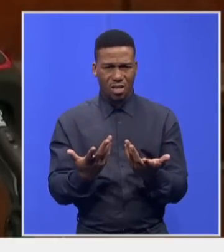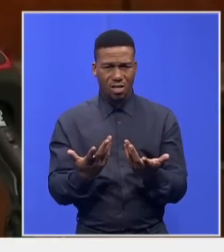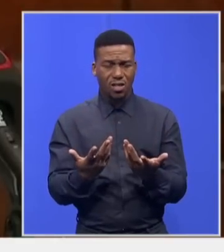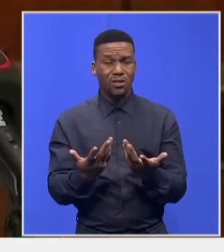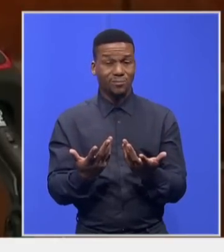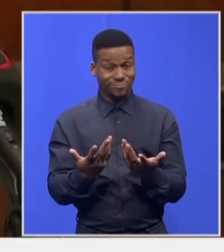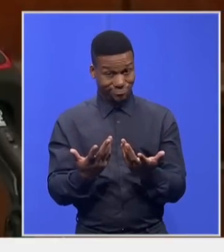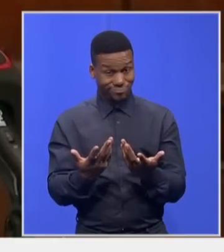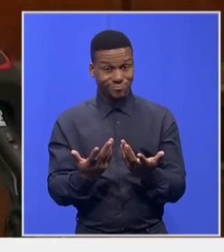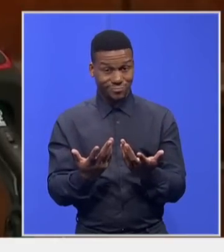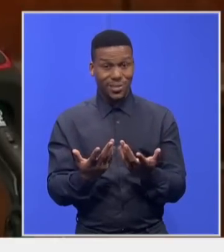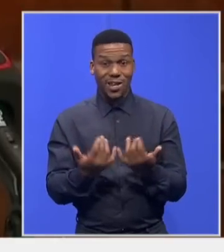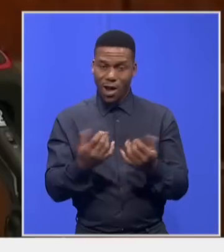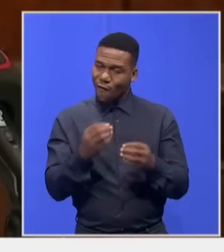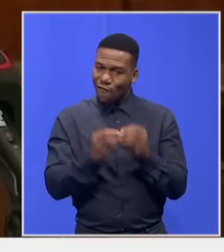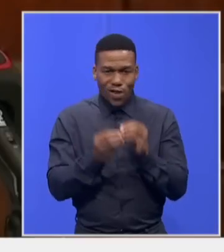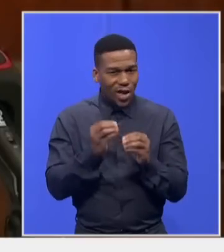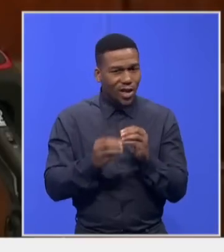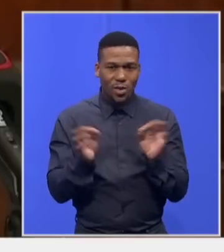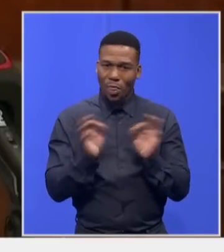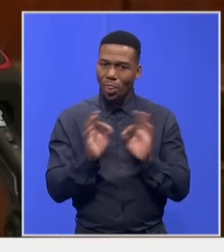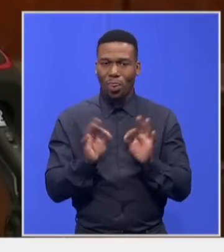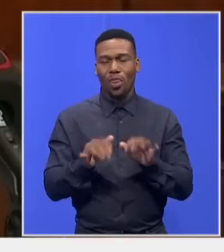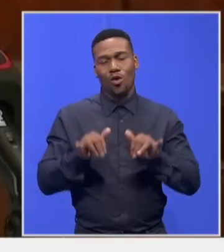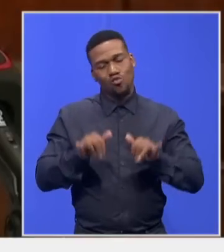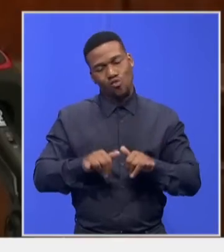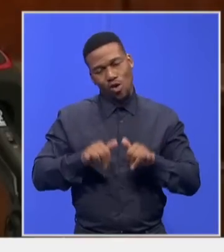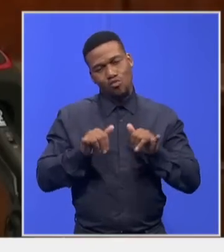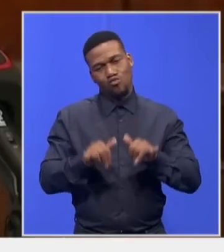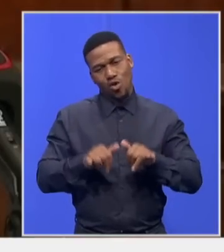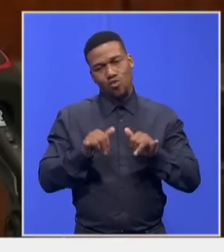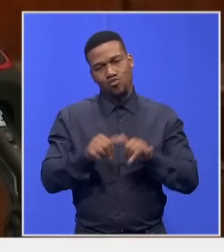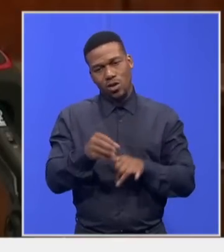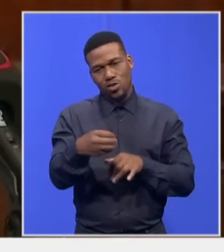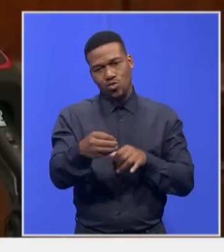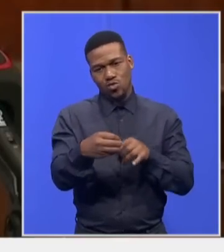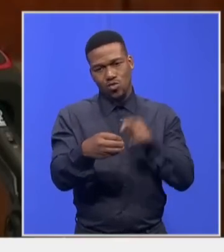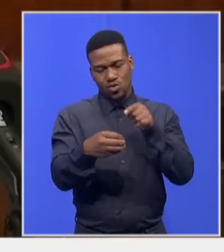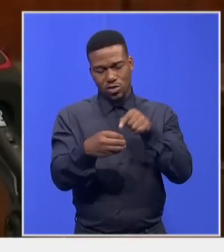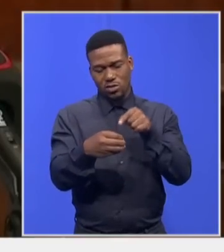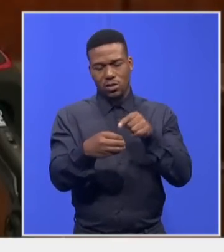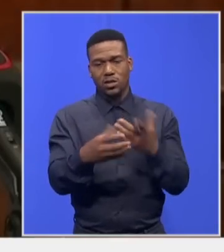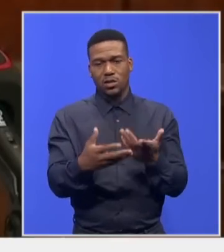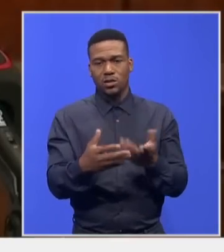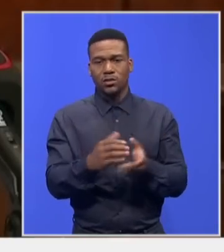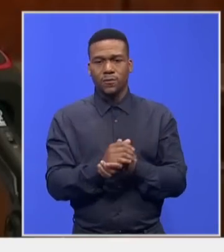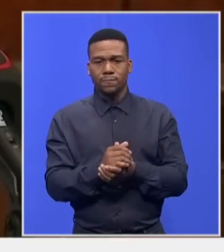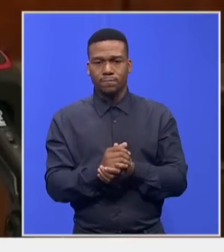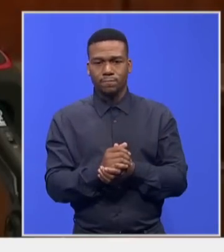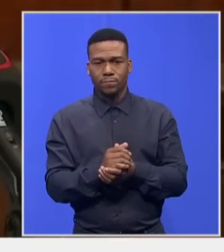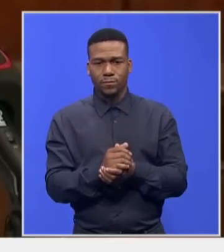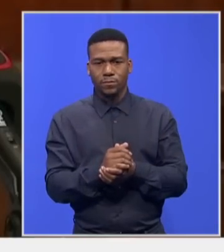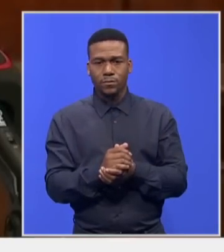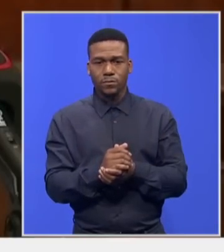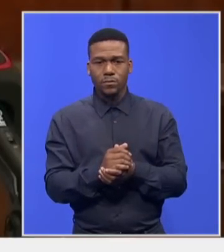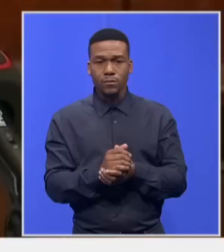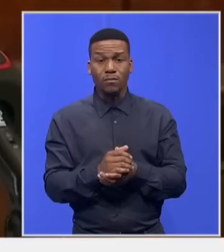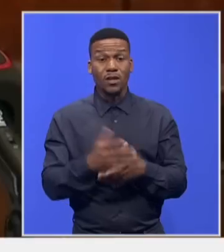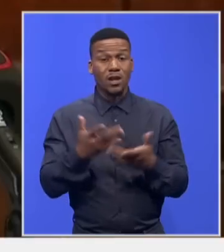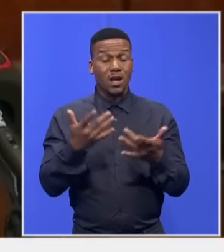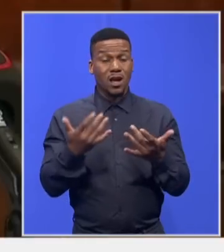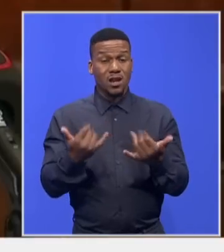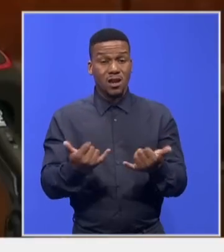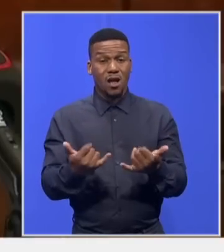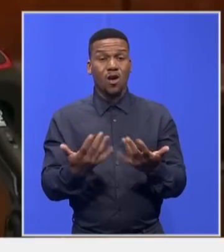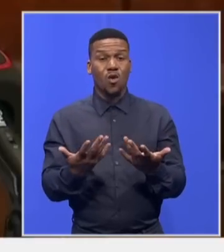to come back. And it's something that I'll speak to much later in relation to our outage